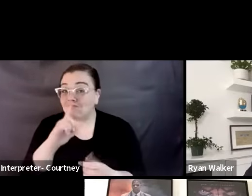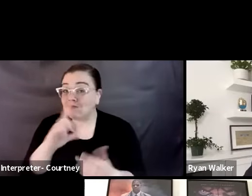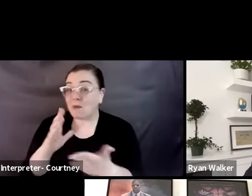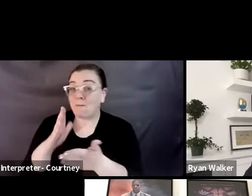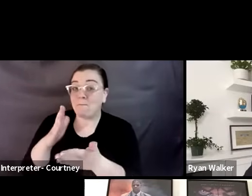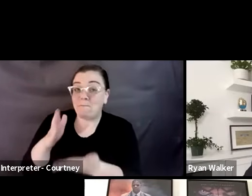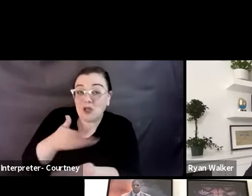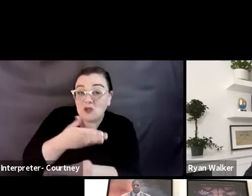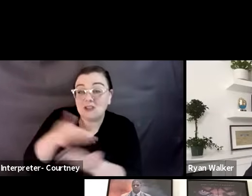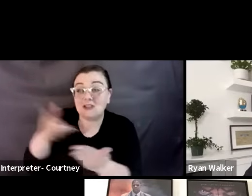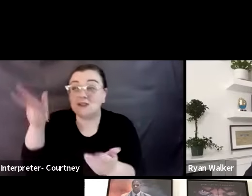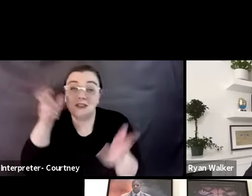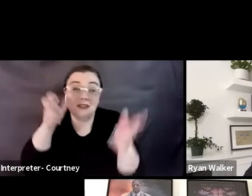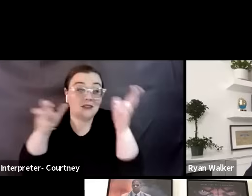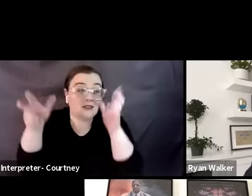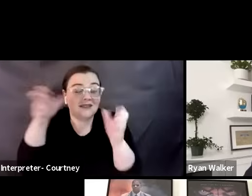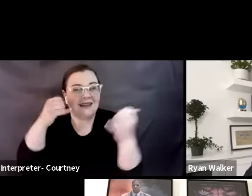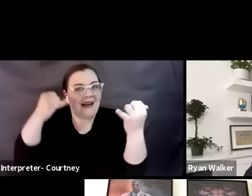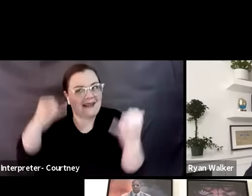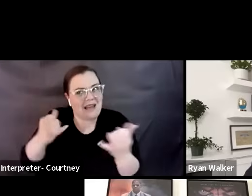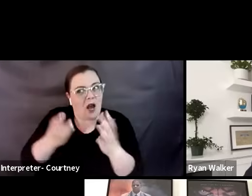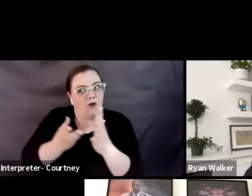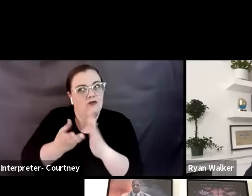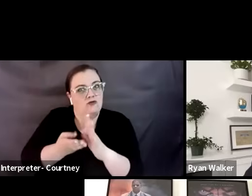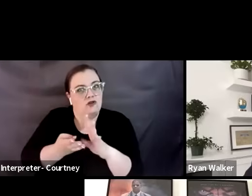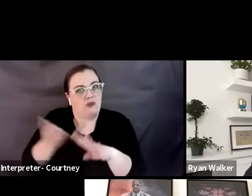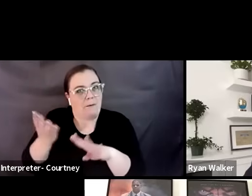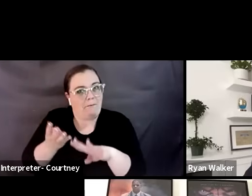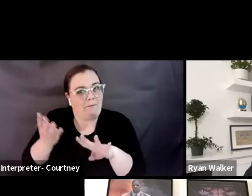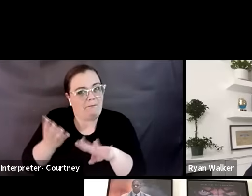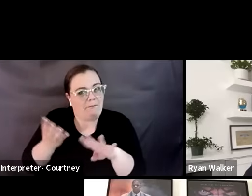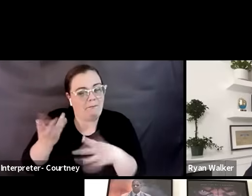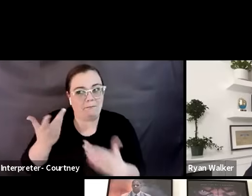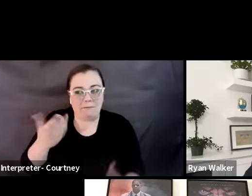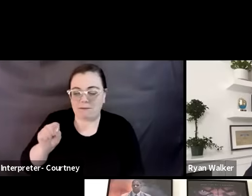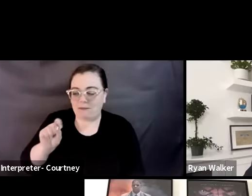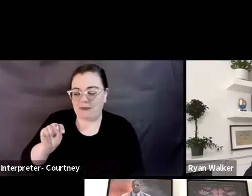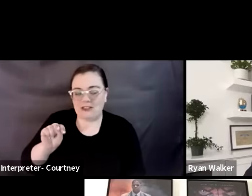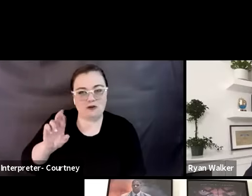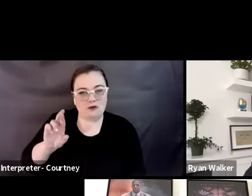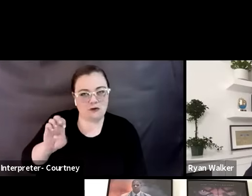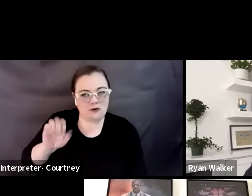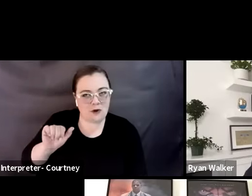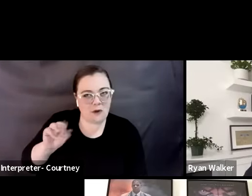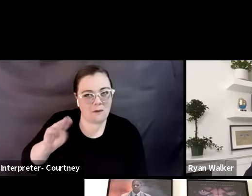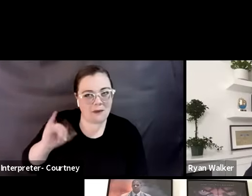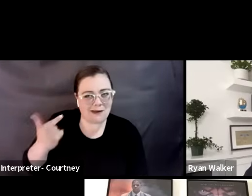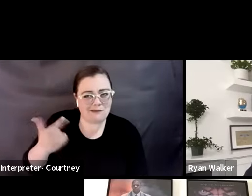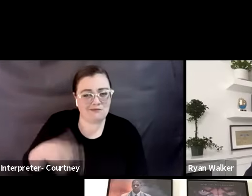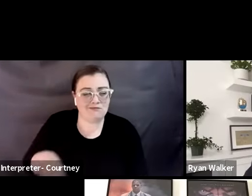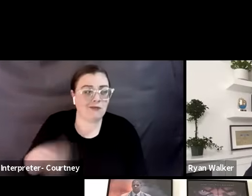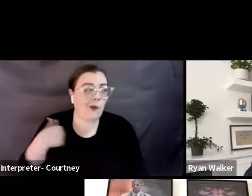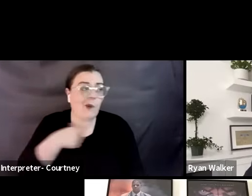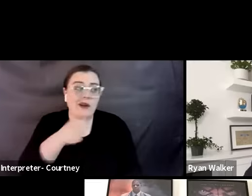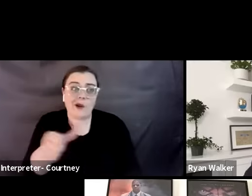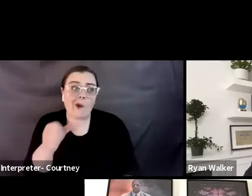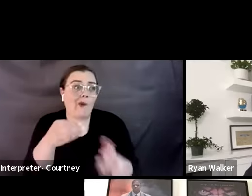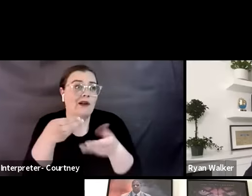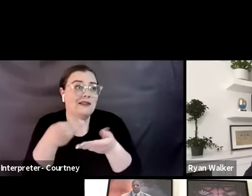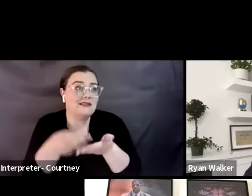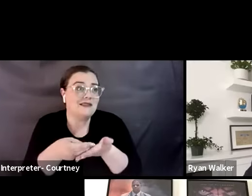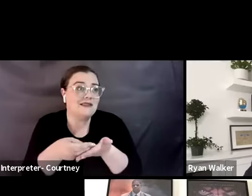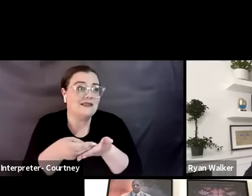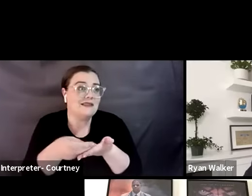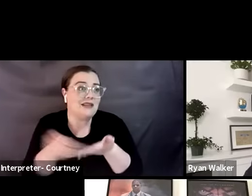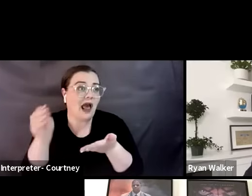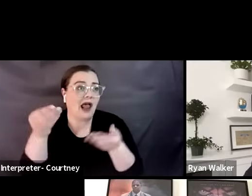now streaming. Like, we don't really sell CDs and vinyl records anymore, except for like nostalgia